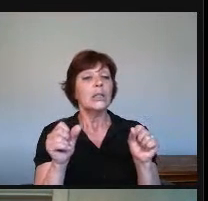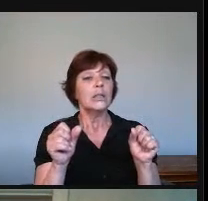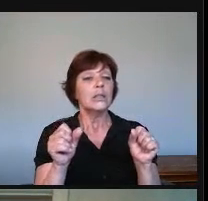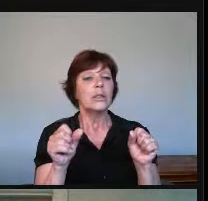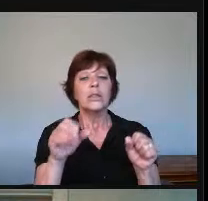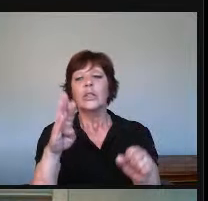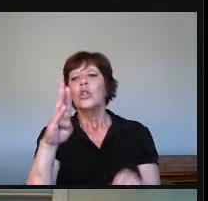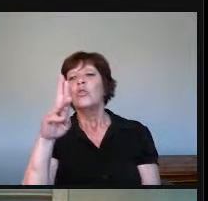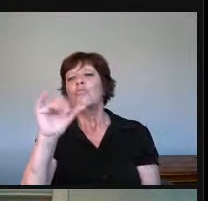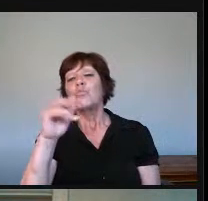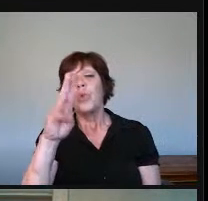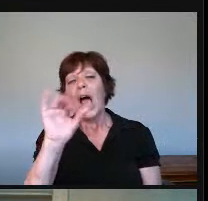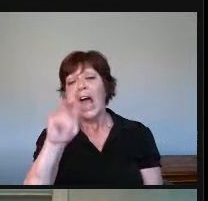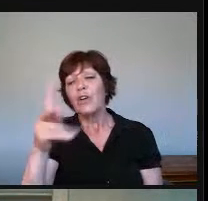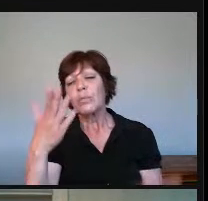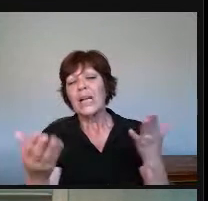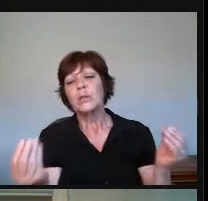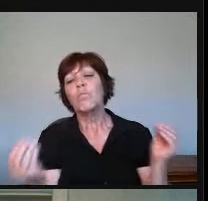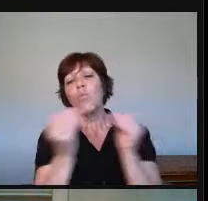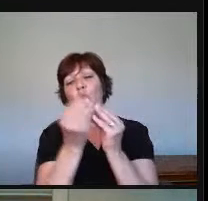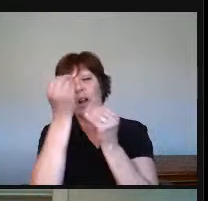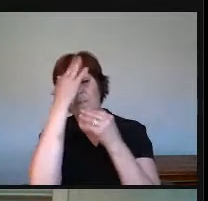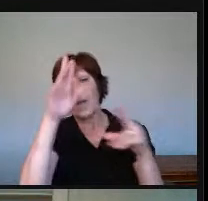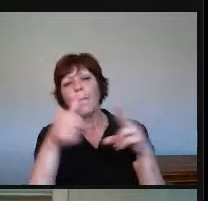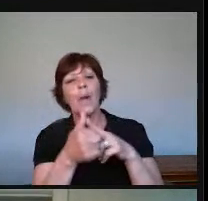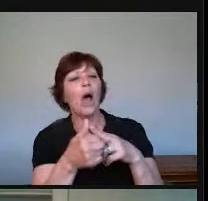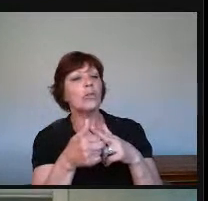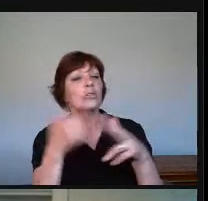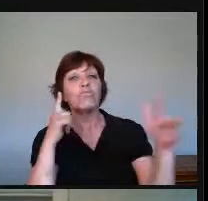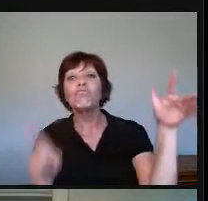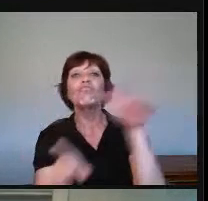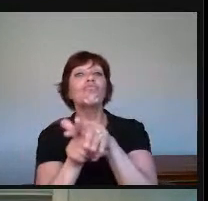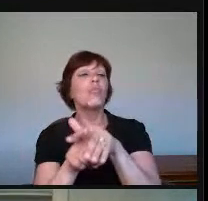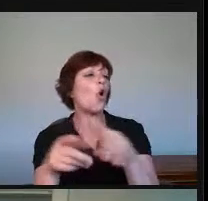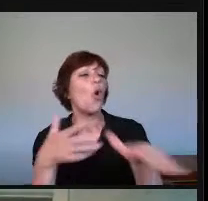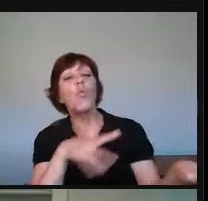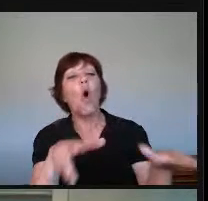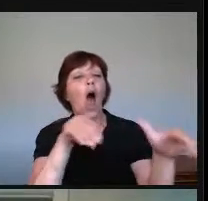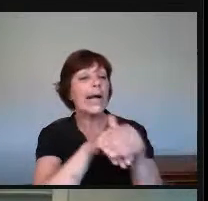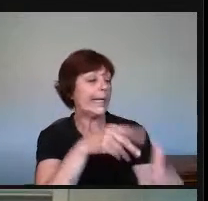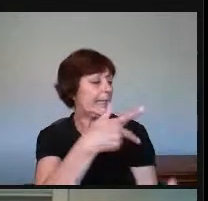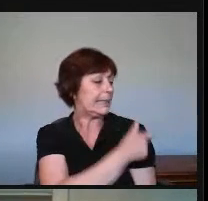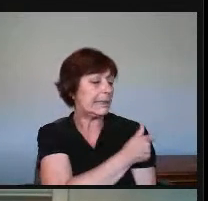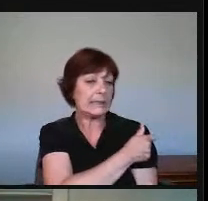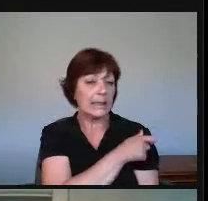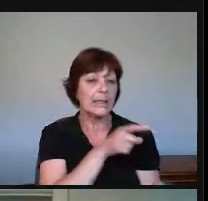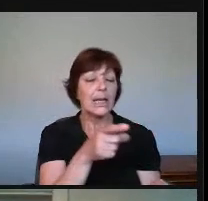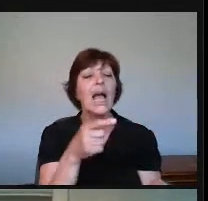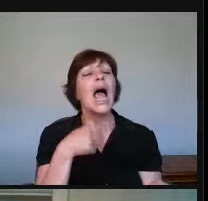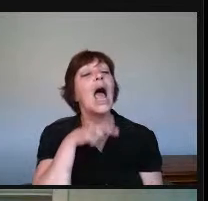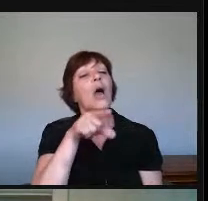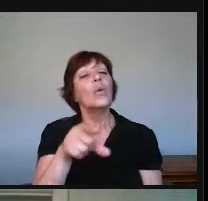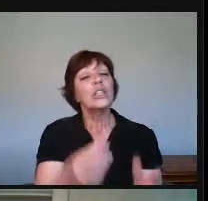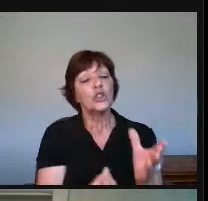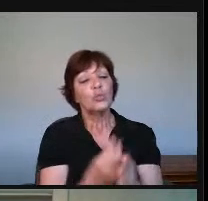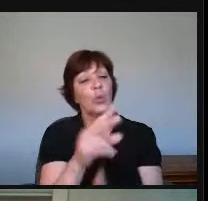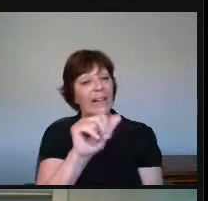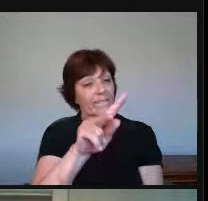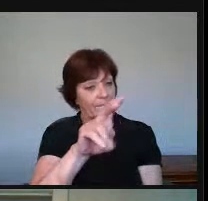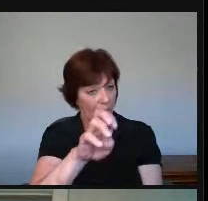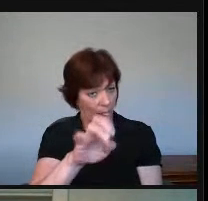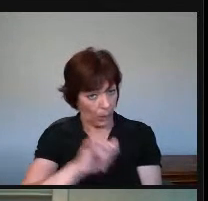information about the walk-in than I do. They are doing pop-ups. In fact, I was out in Springville, New York,